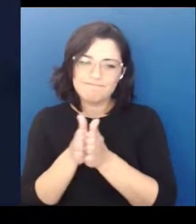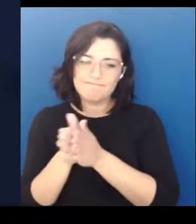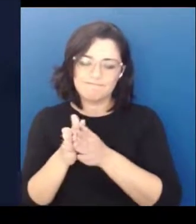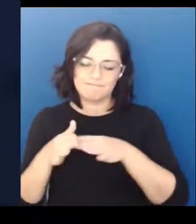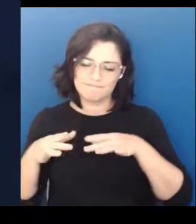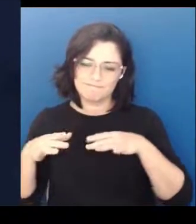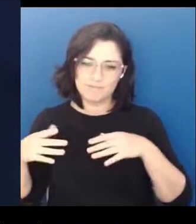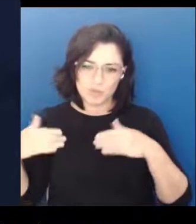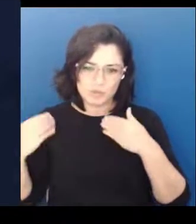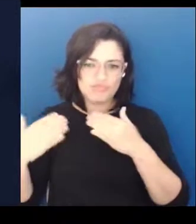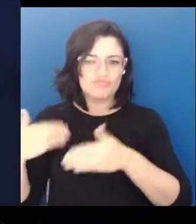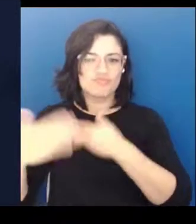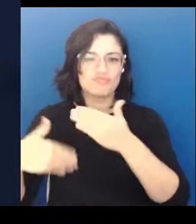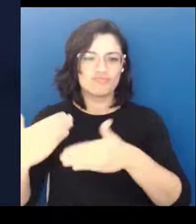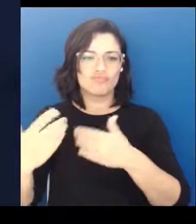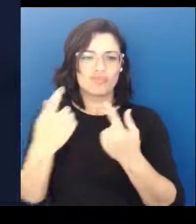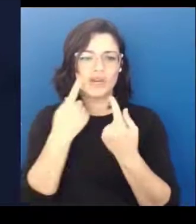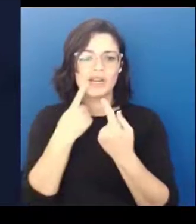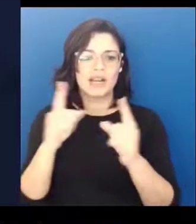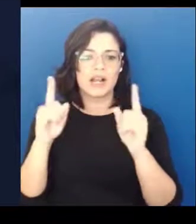even more in the year to come.